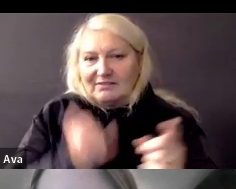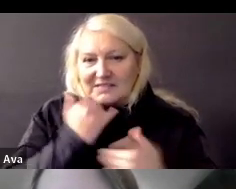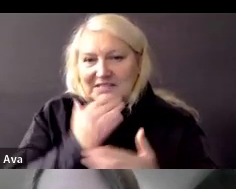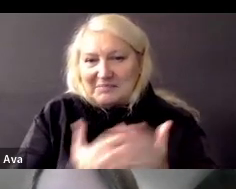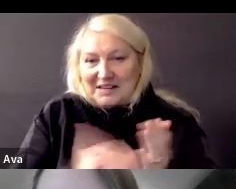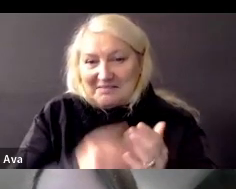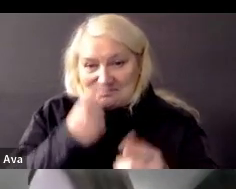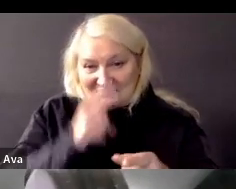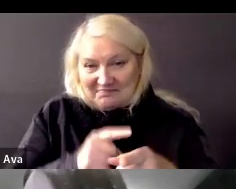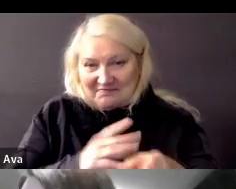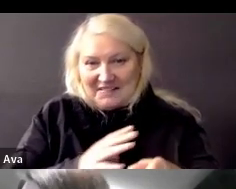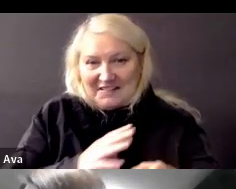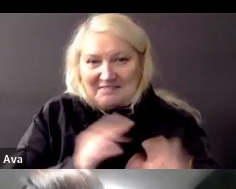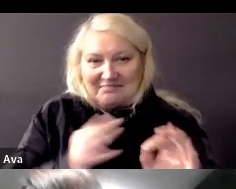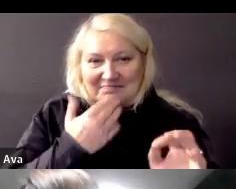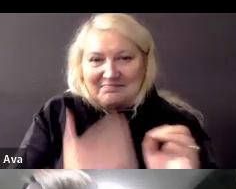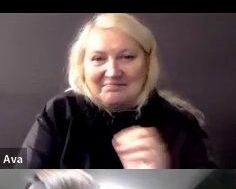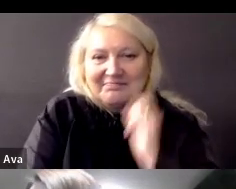mind.